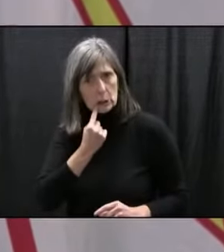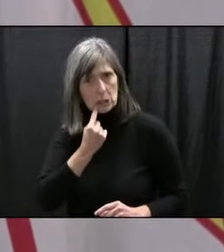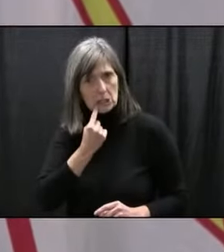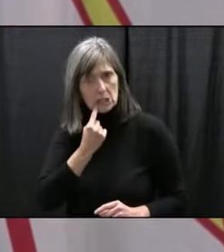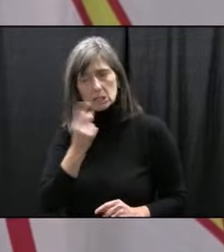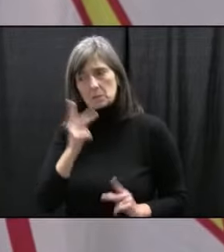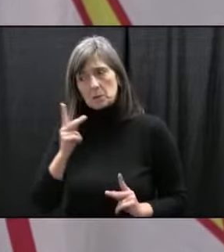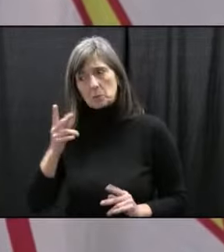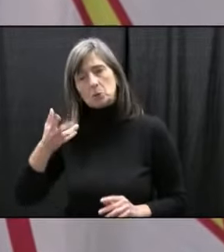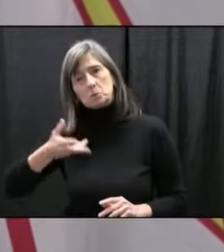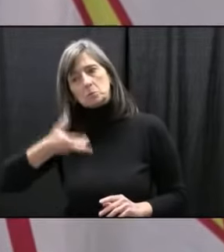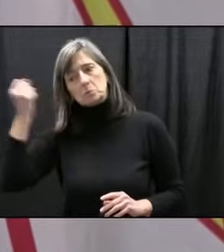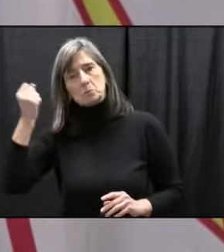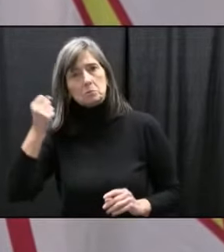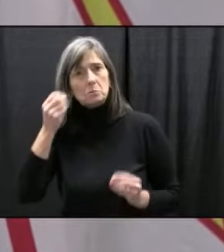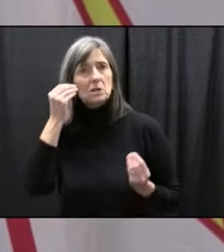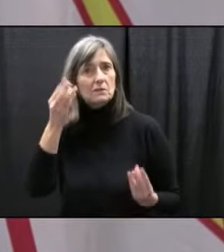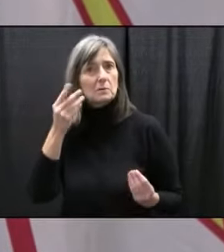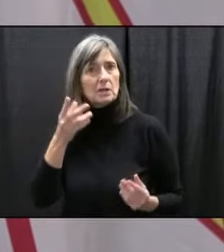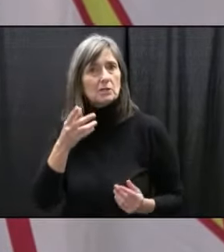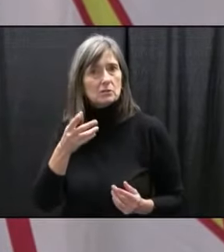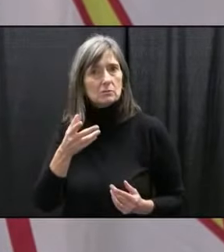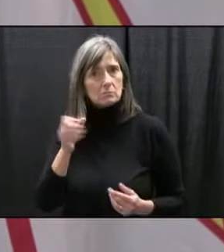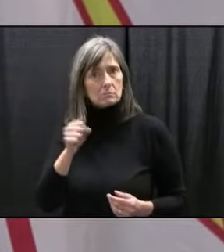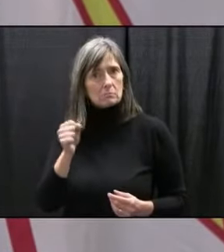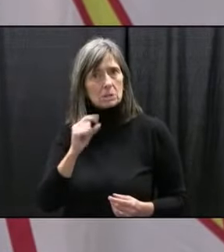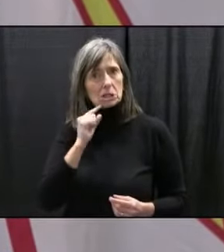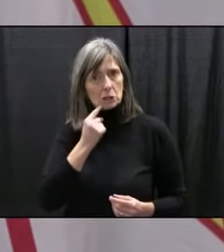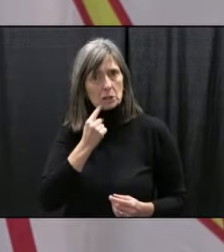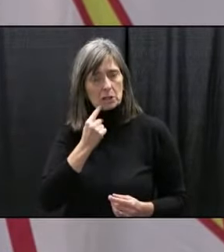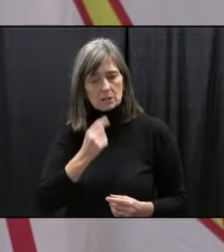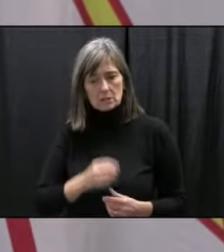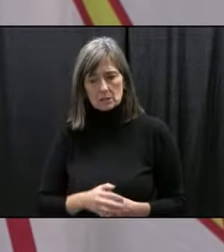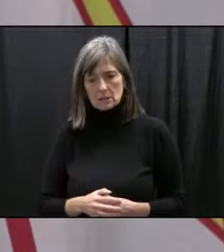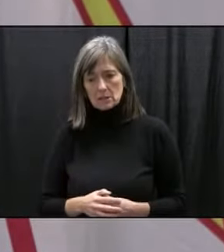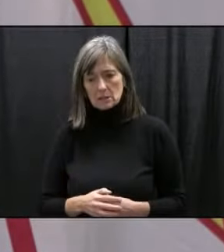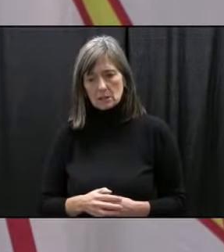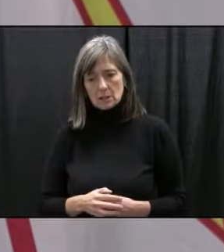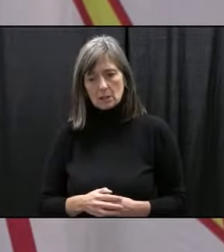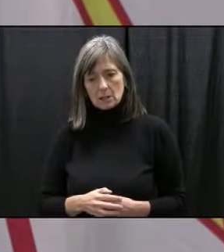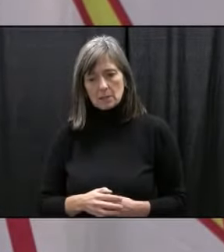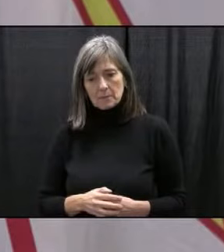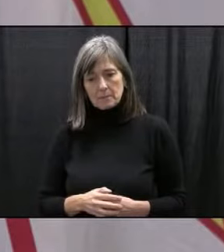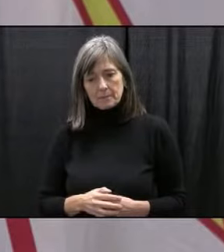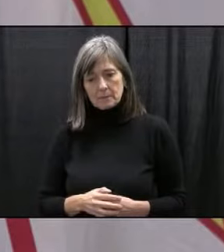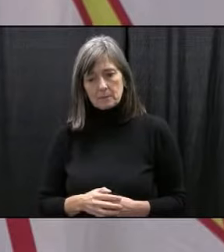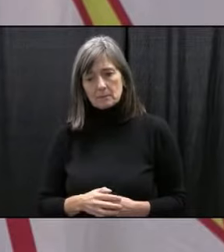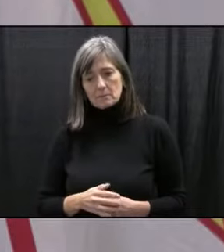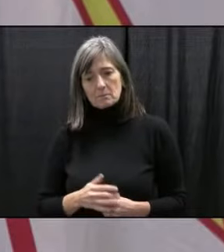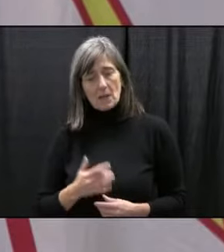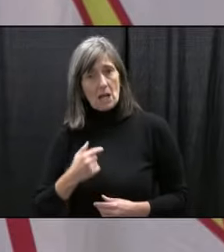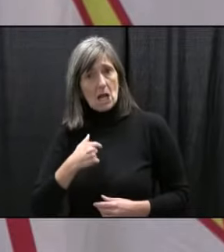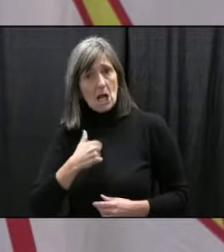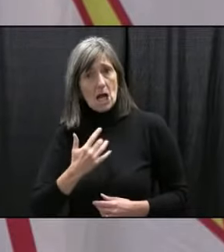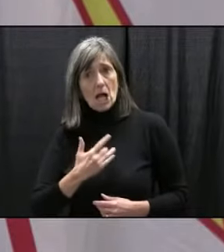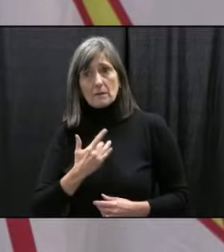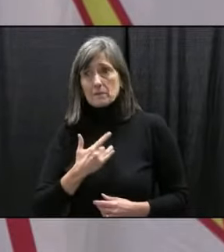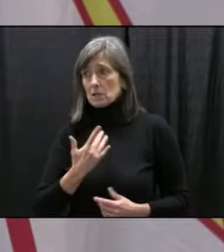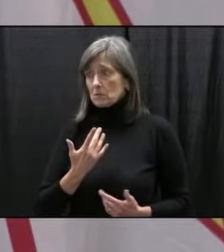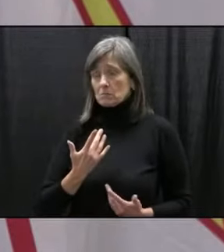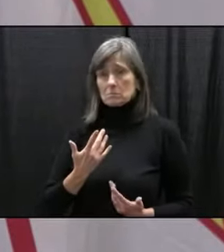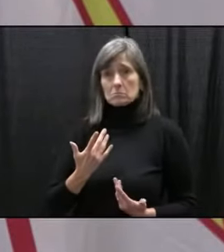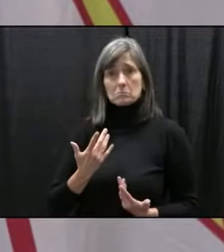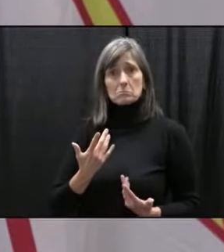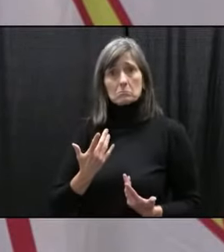and so I certainly would feel along the same lines as you've questioned, that this